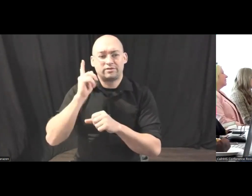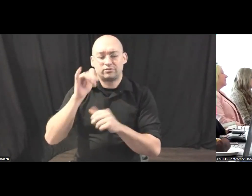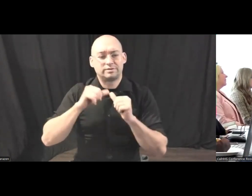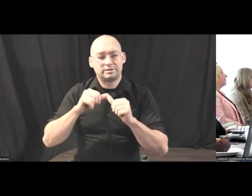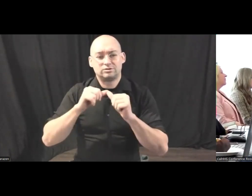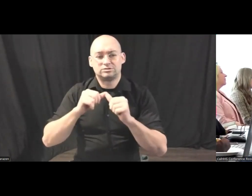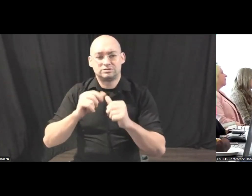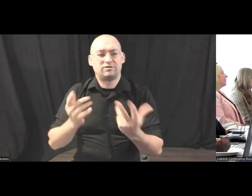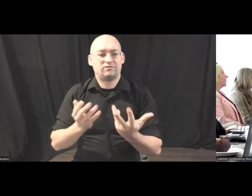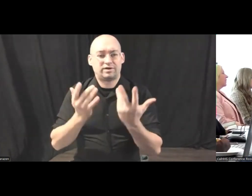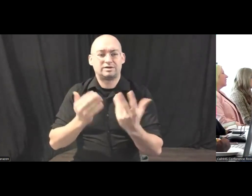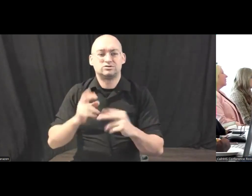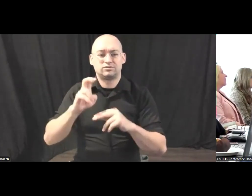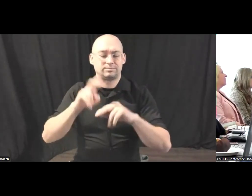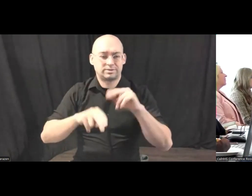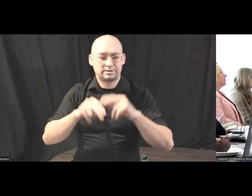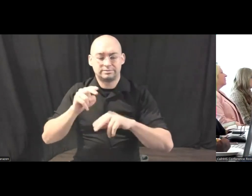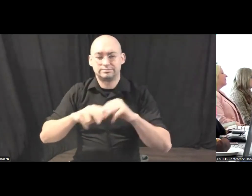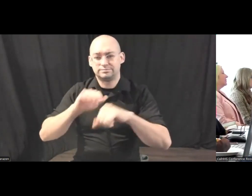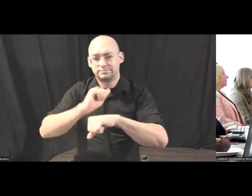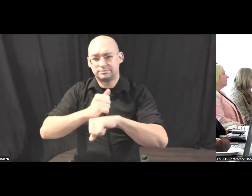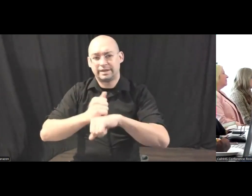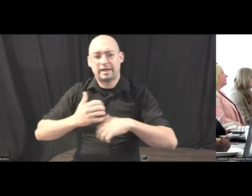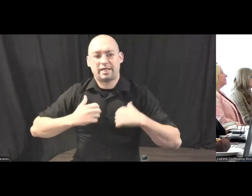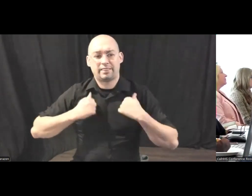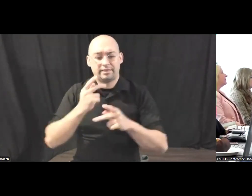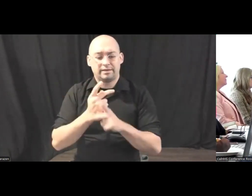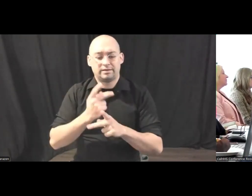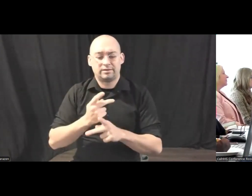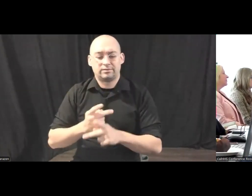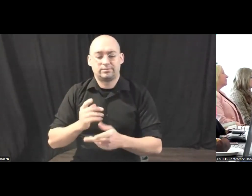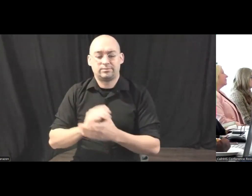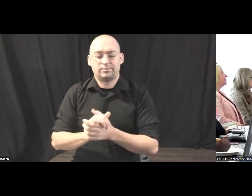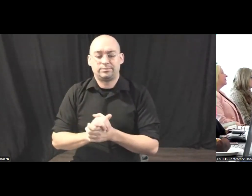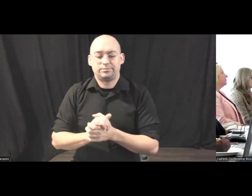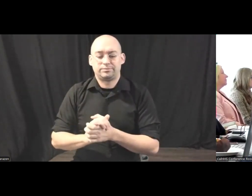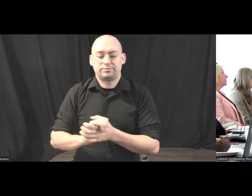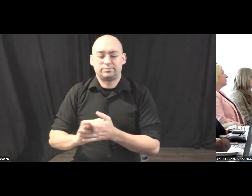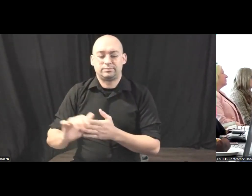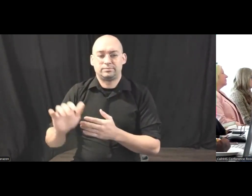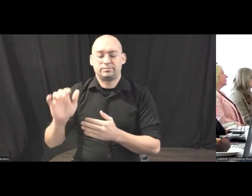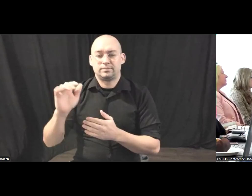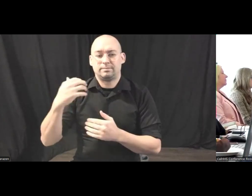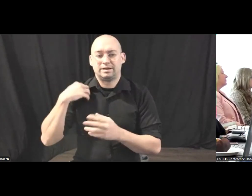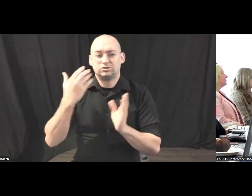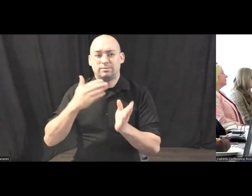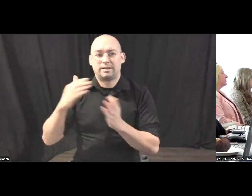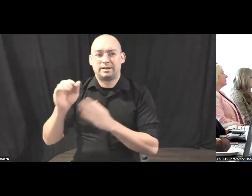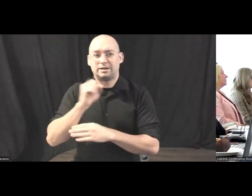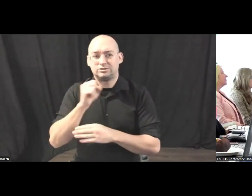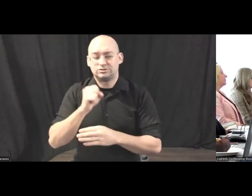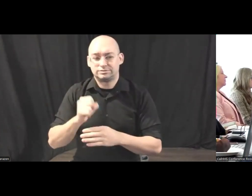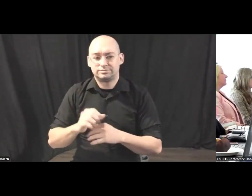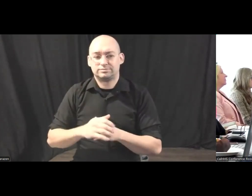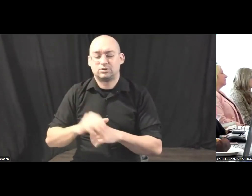fire rebuild, whether it's the implementation of healthcare, whether it's the workforce development, jobs first, the Master Plan for Aging, the work